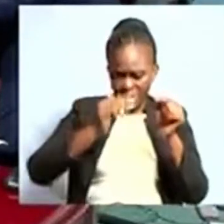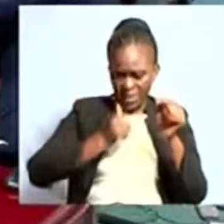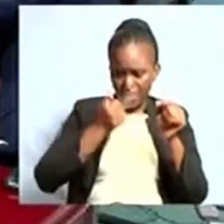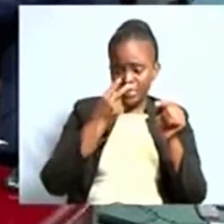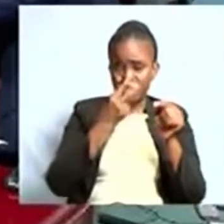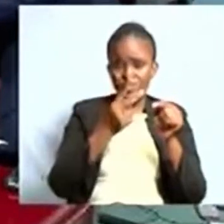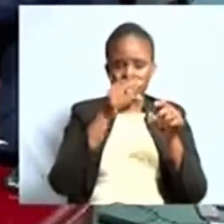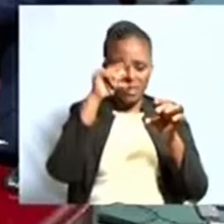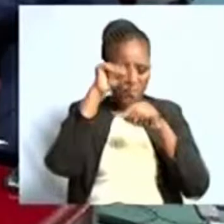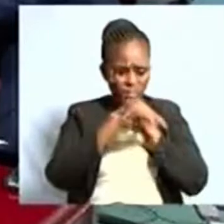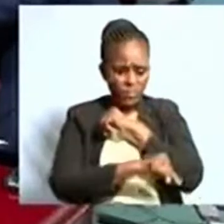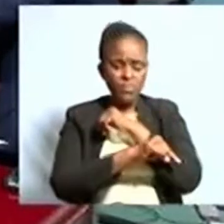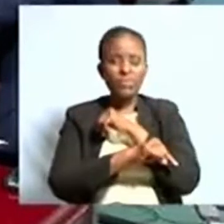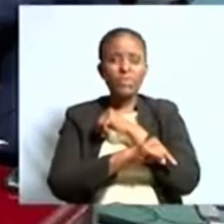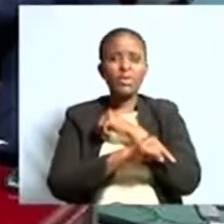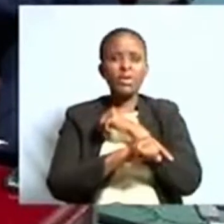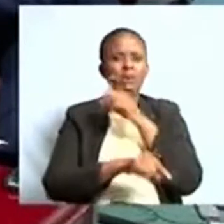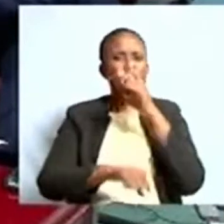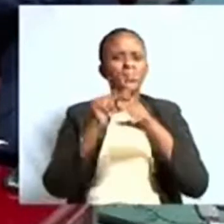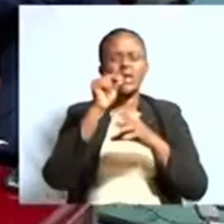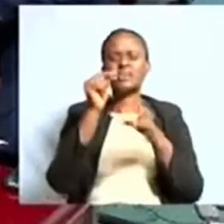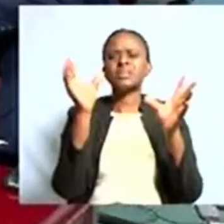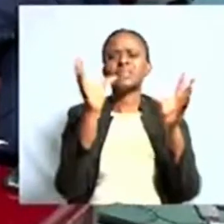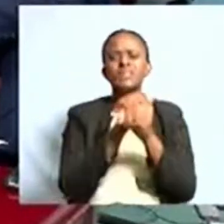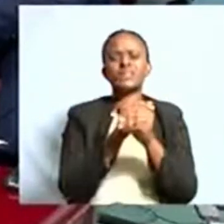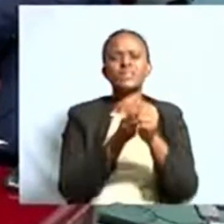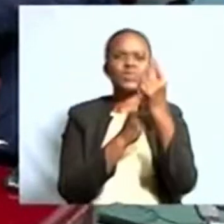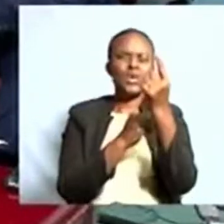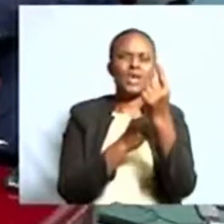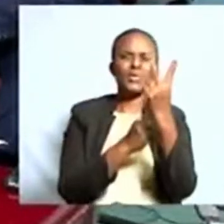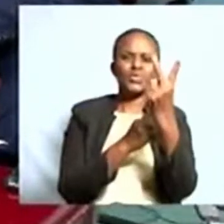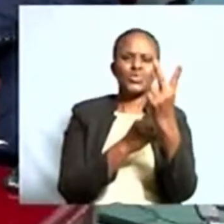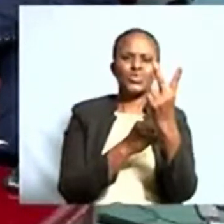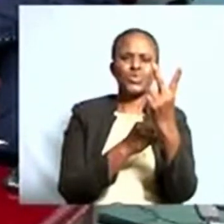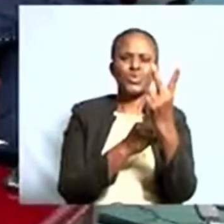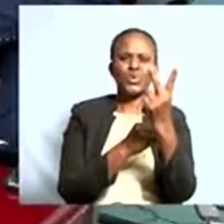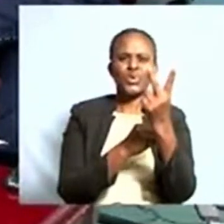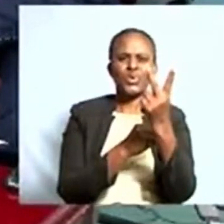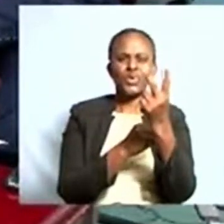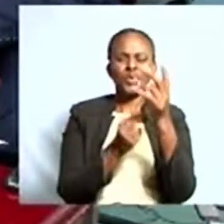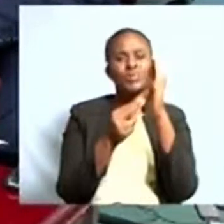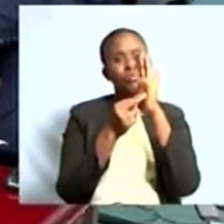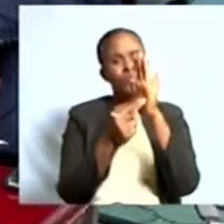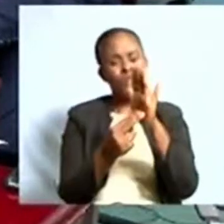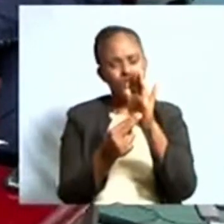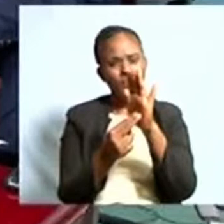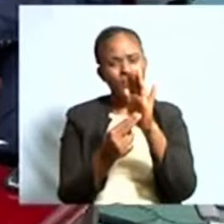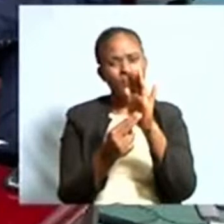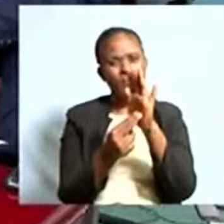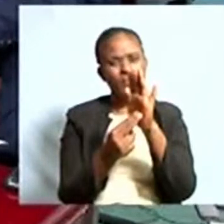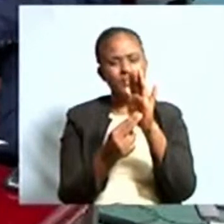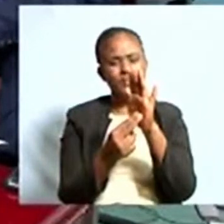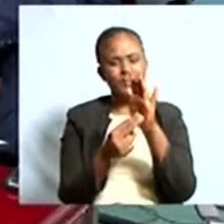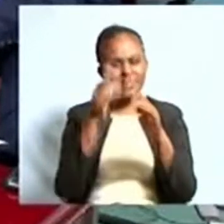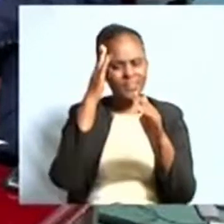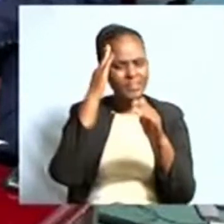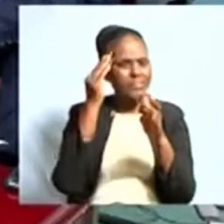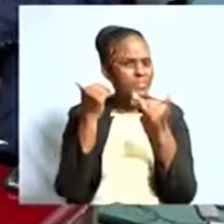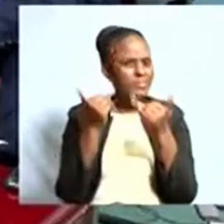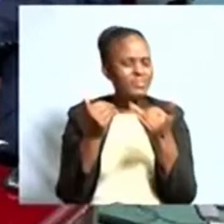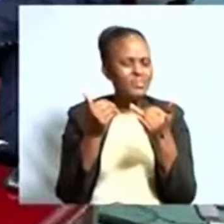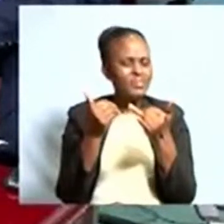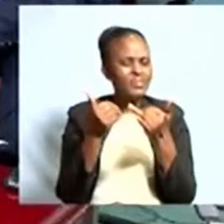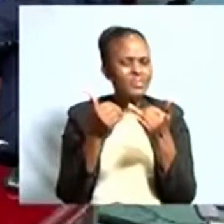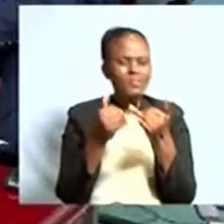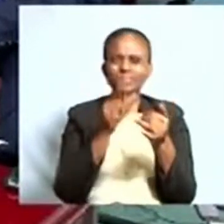full detail of the spelling, I would have missed one or two. I find that. So that's an indicator. Why should